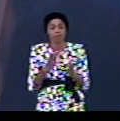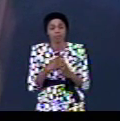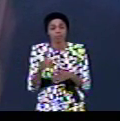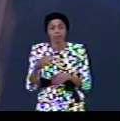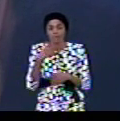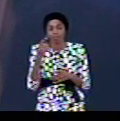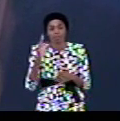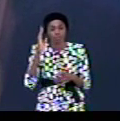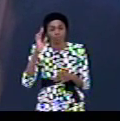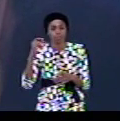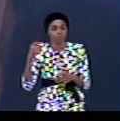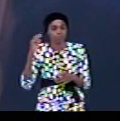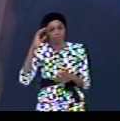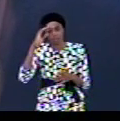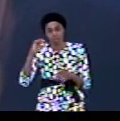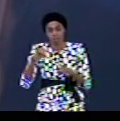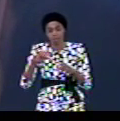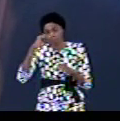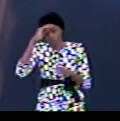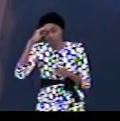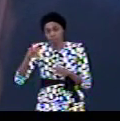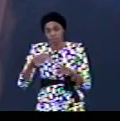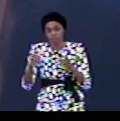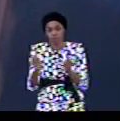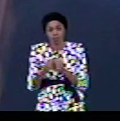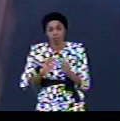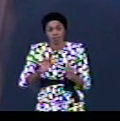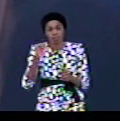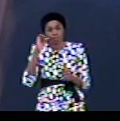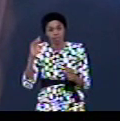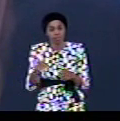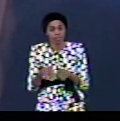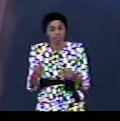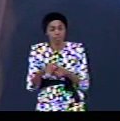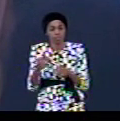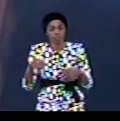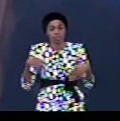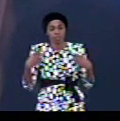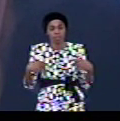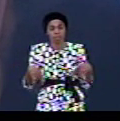they said, Should he deal with our sister as with an harlot?